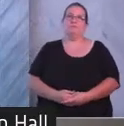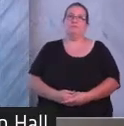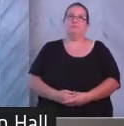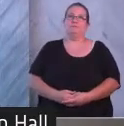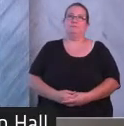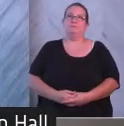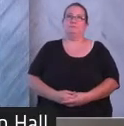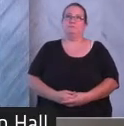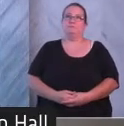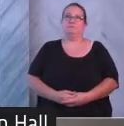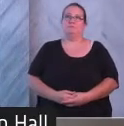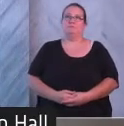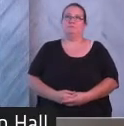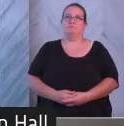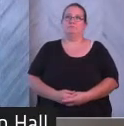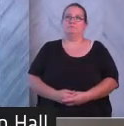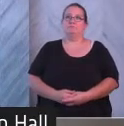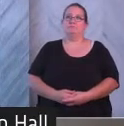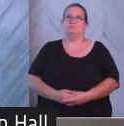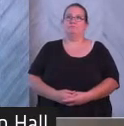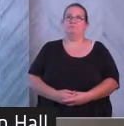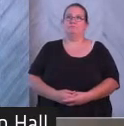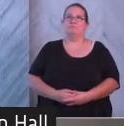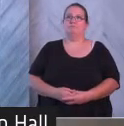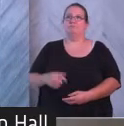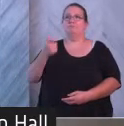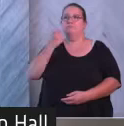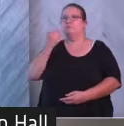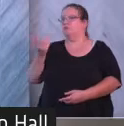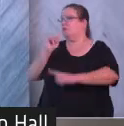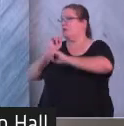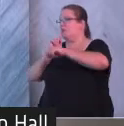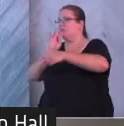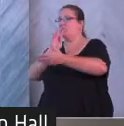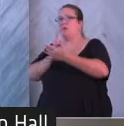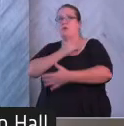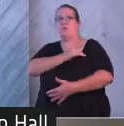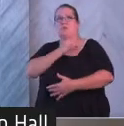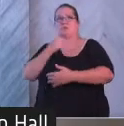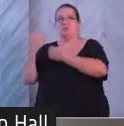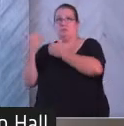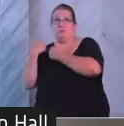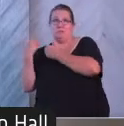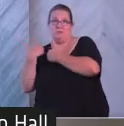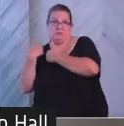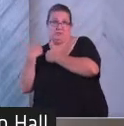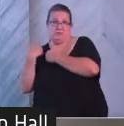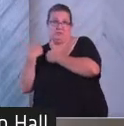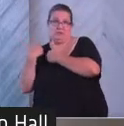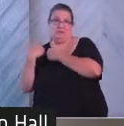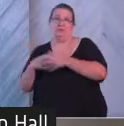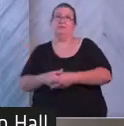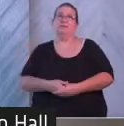last three people speak talk about the provincial responsibilities, but I think